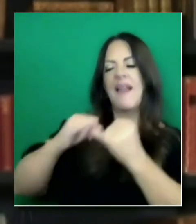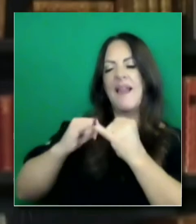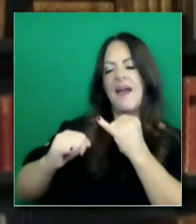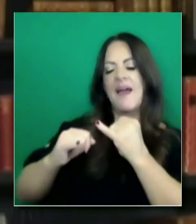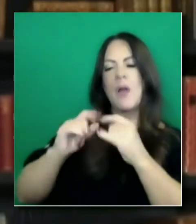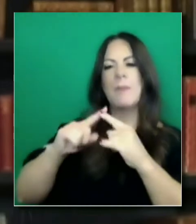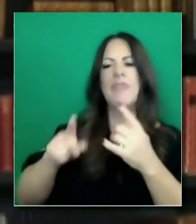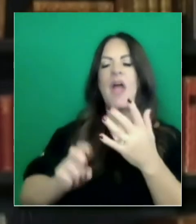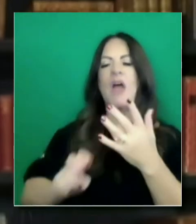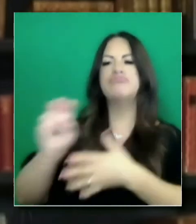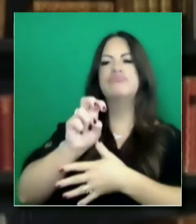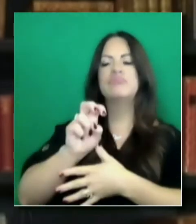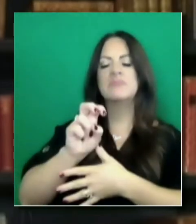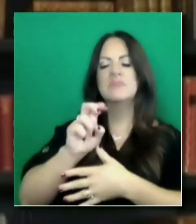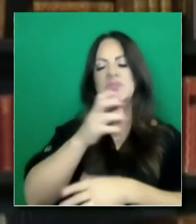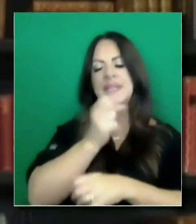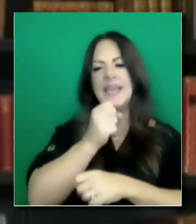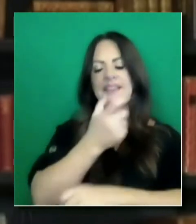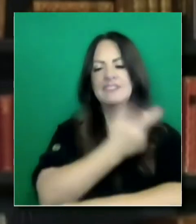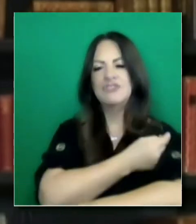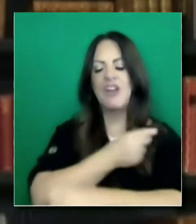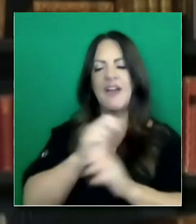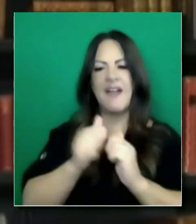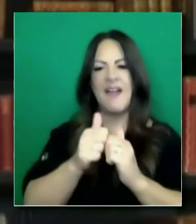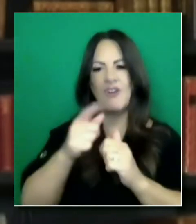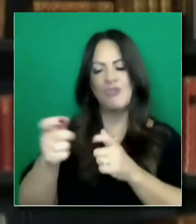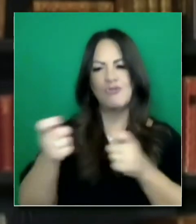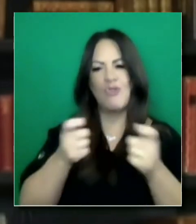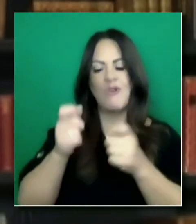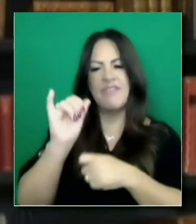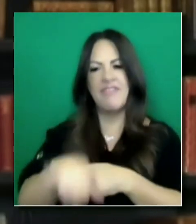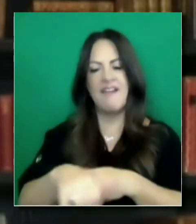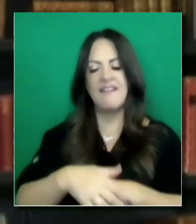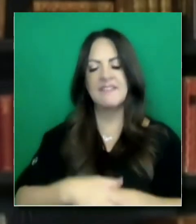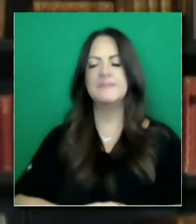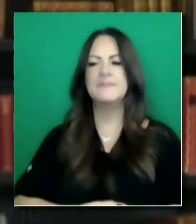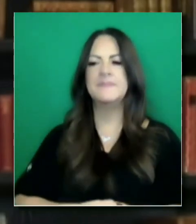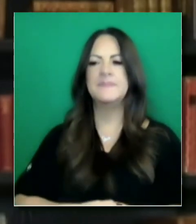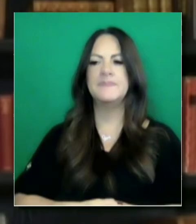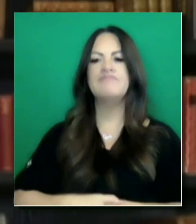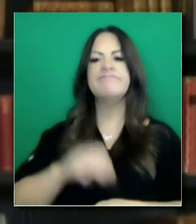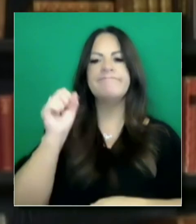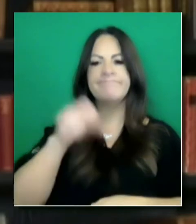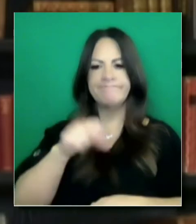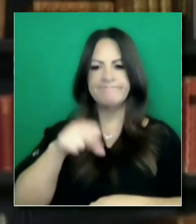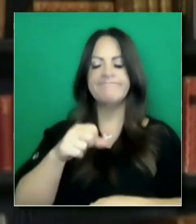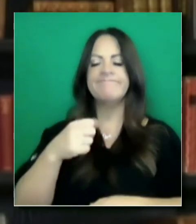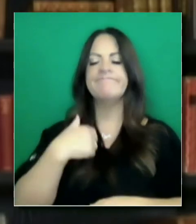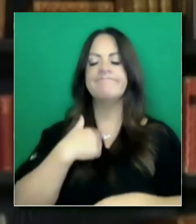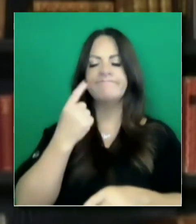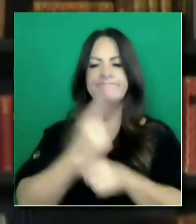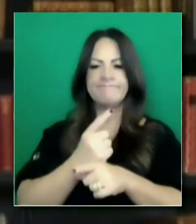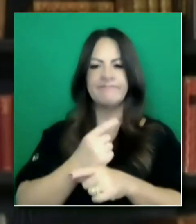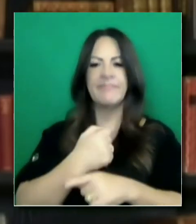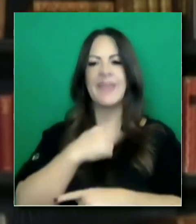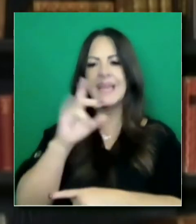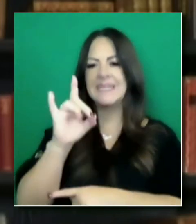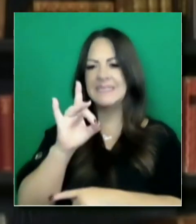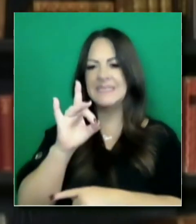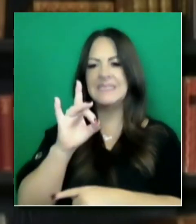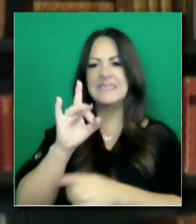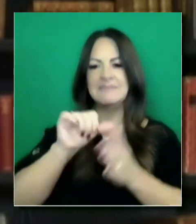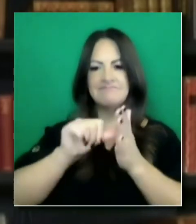and weeks. I think on at least 2 or 3 previous occasions during these presentations, I've highlighted this point